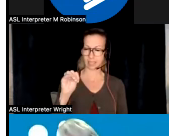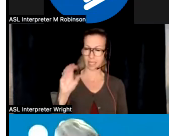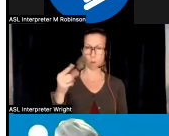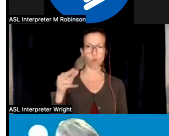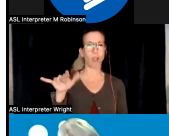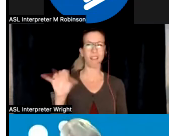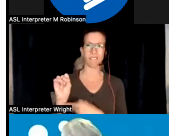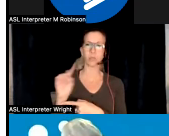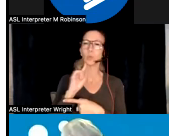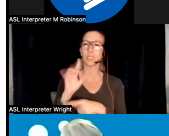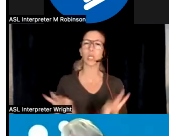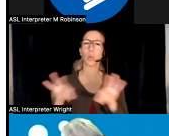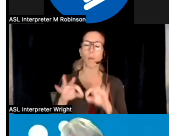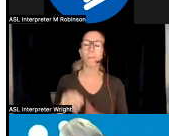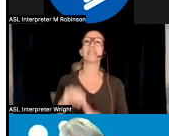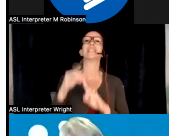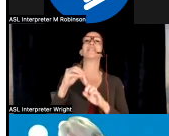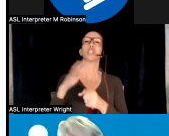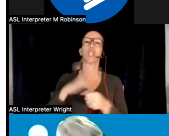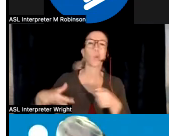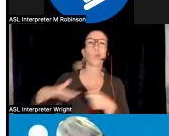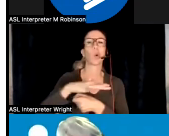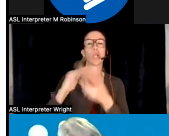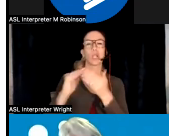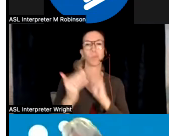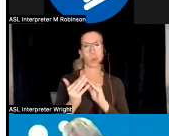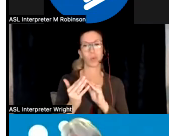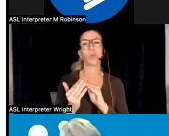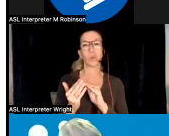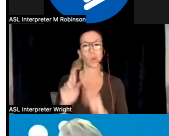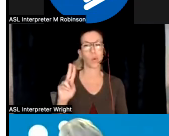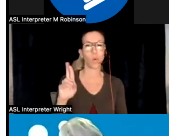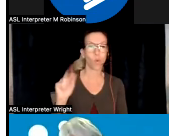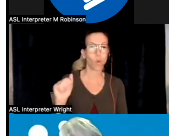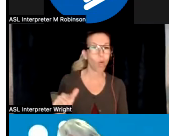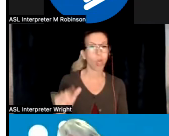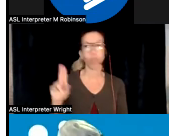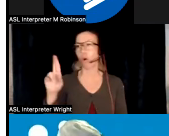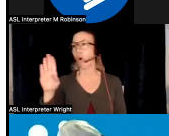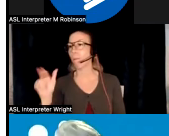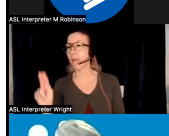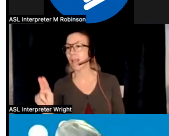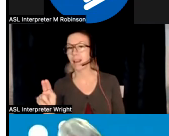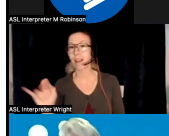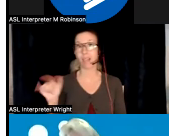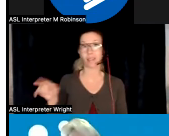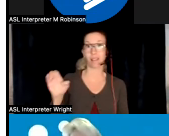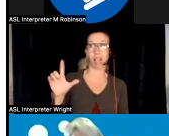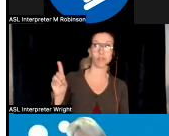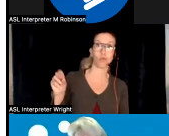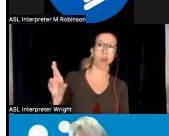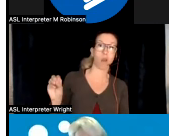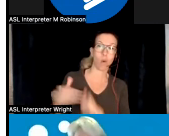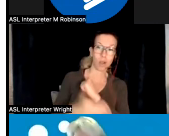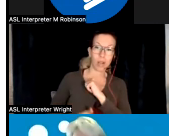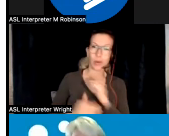important everywhere, but in our rural communities, they can become very important. We might have a rural urban interface like in El Dorado County. So